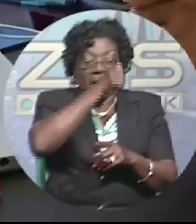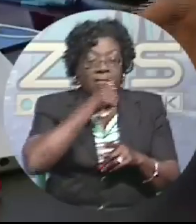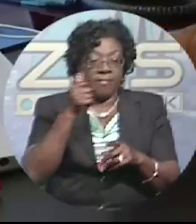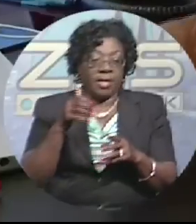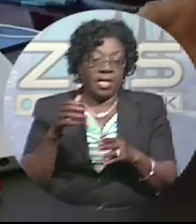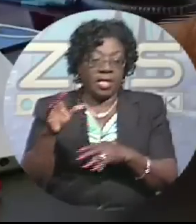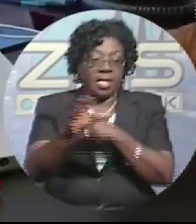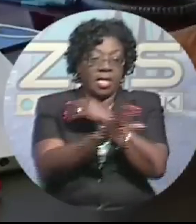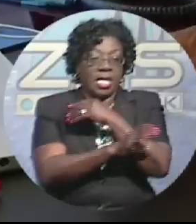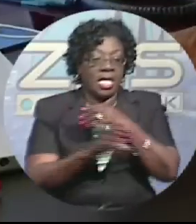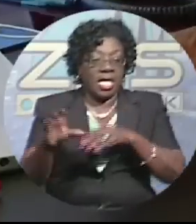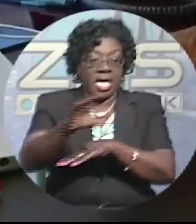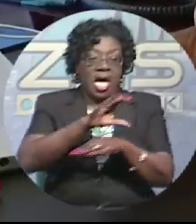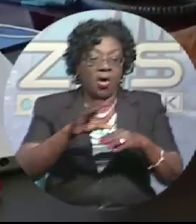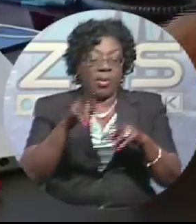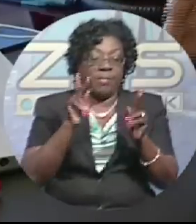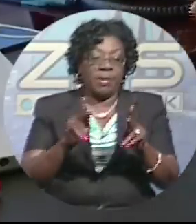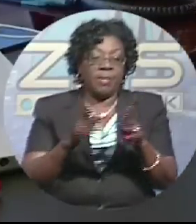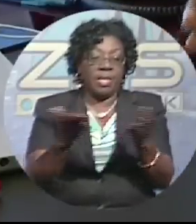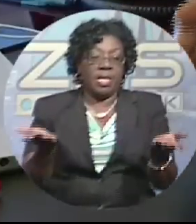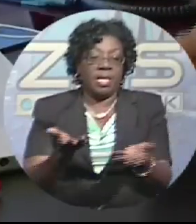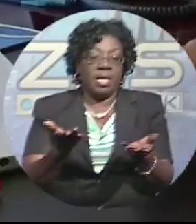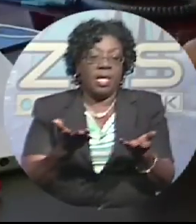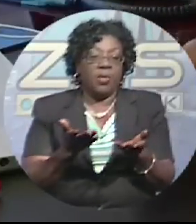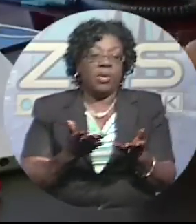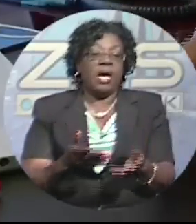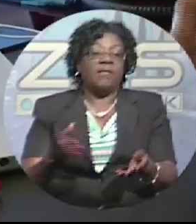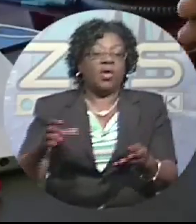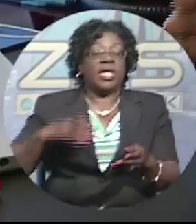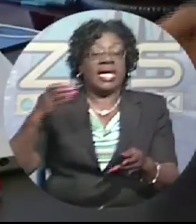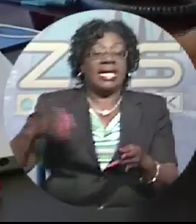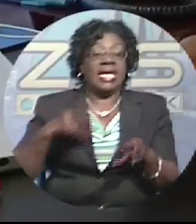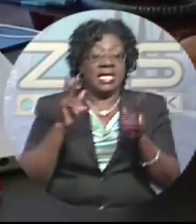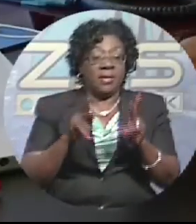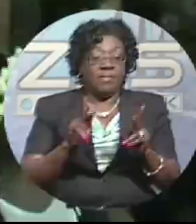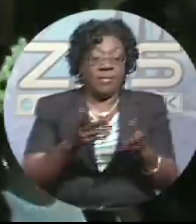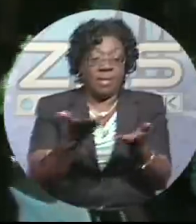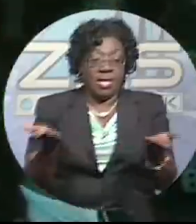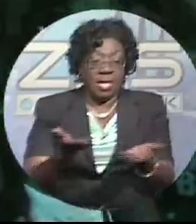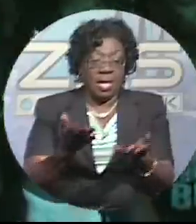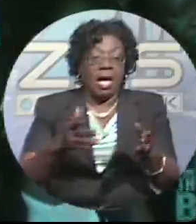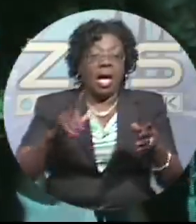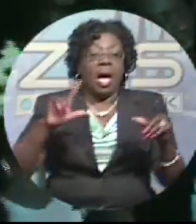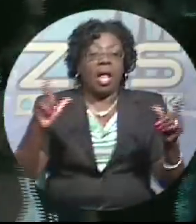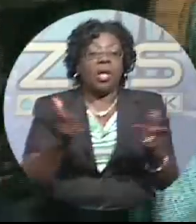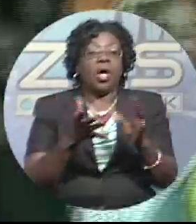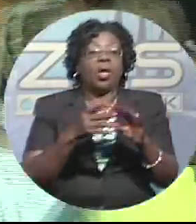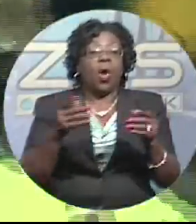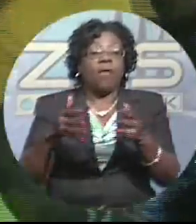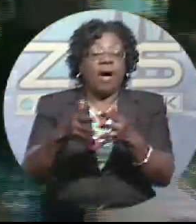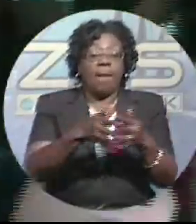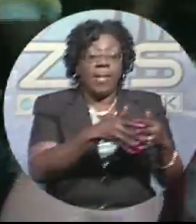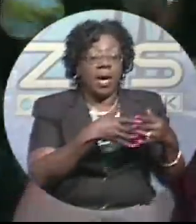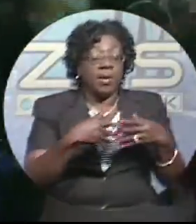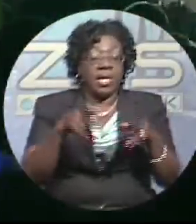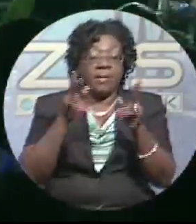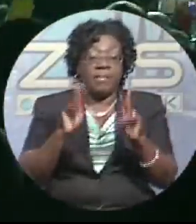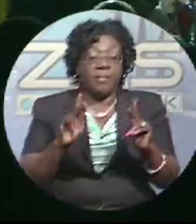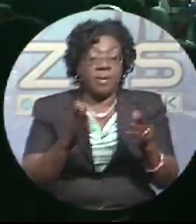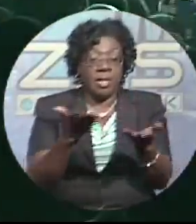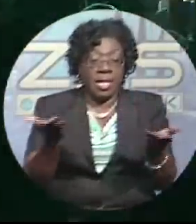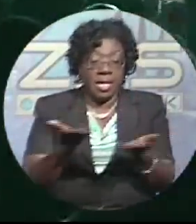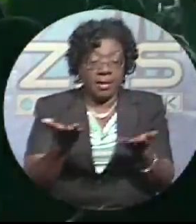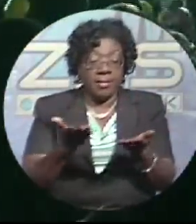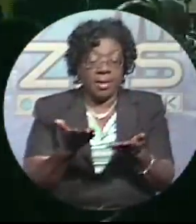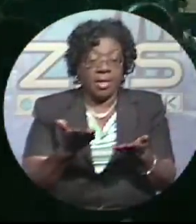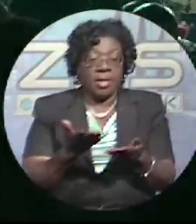of Caribbean people here. We had a lot of Canadians here, and we had a lot of Americans here. And while he won't speculate on the numbers just